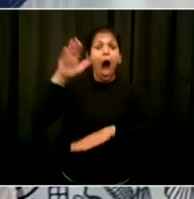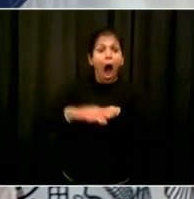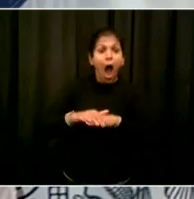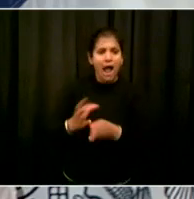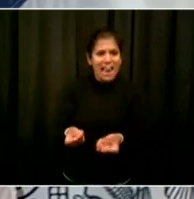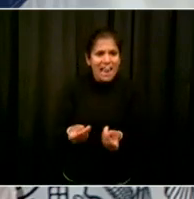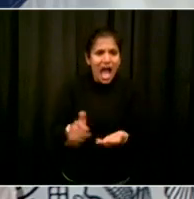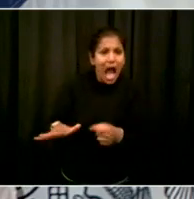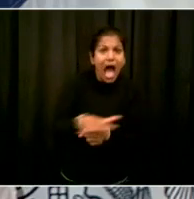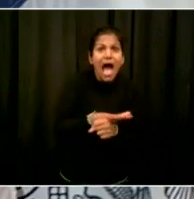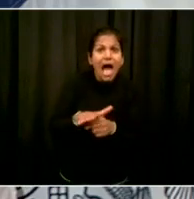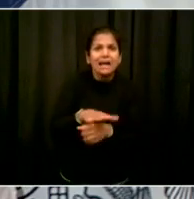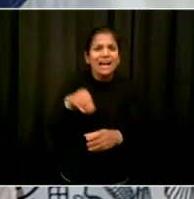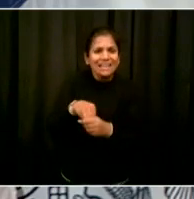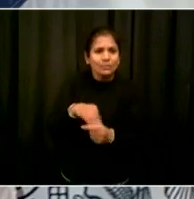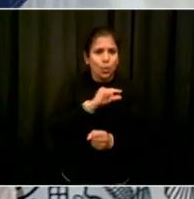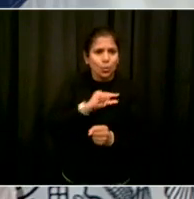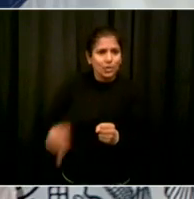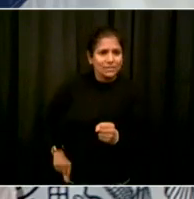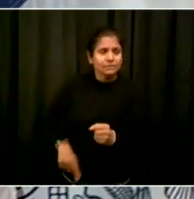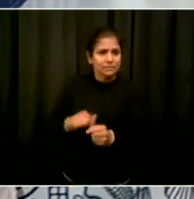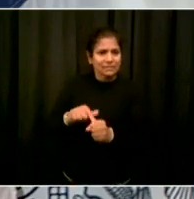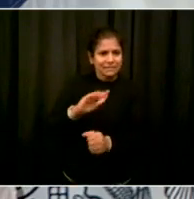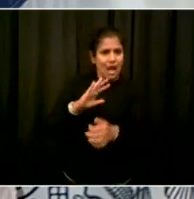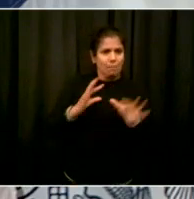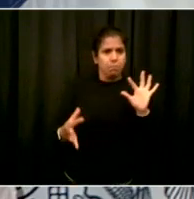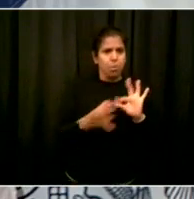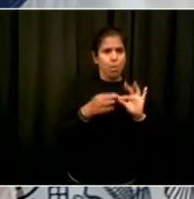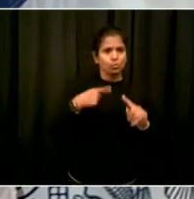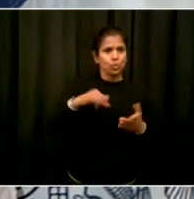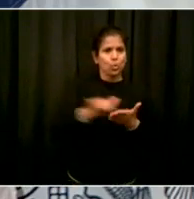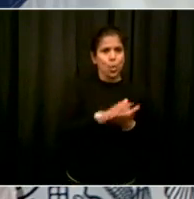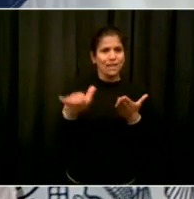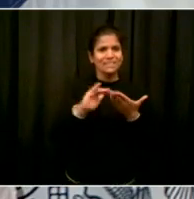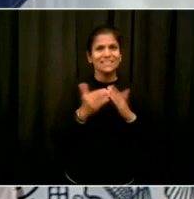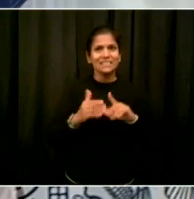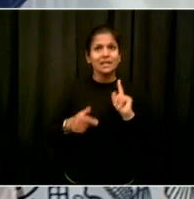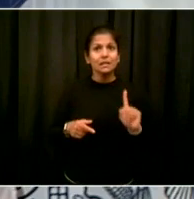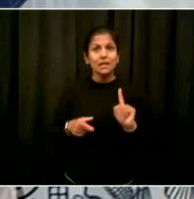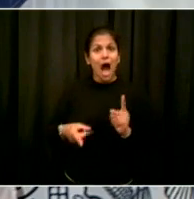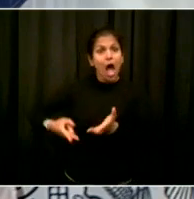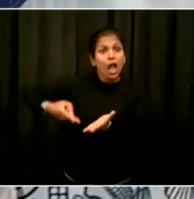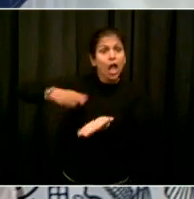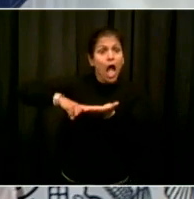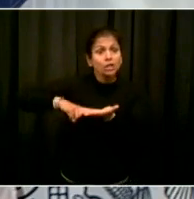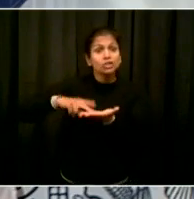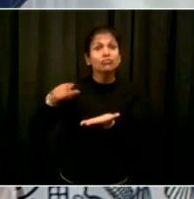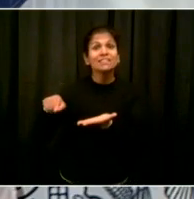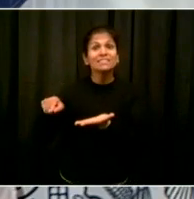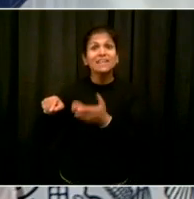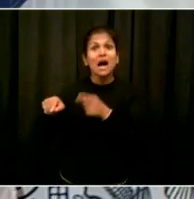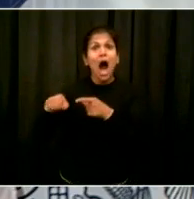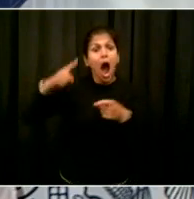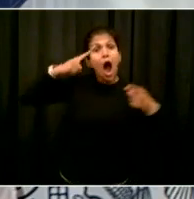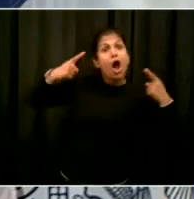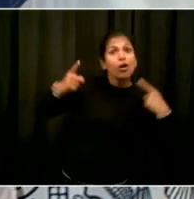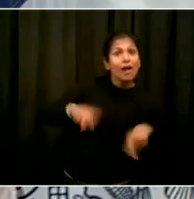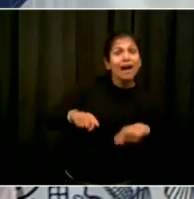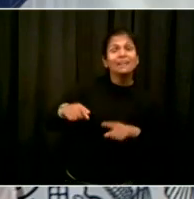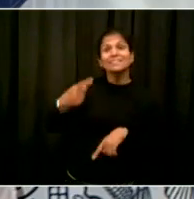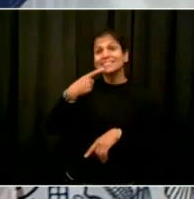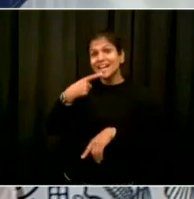law department is doing that evaluation based on the law. And why? Because it's about protecting the interests of the taxpayers in New York